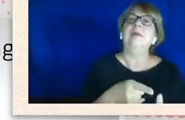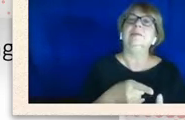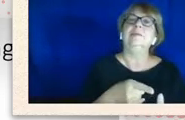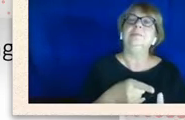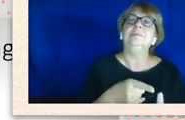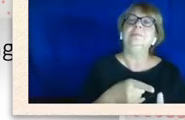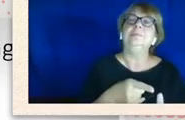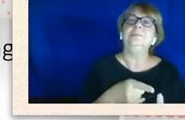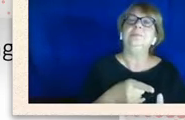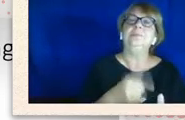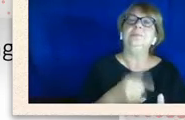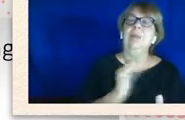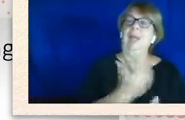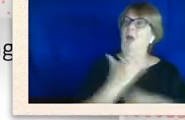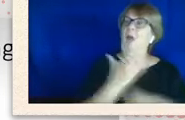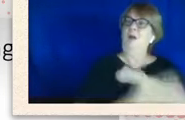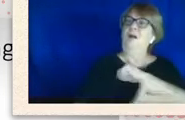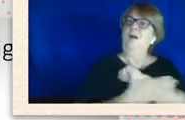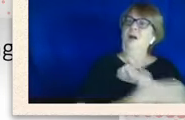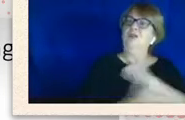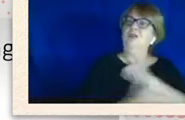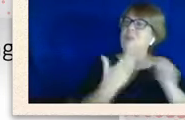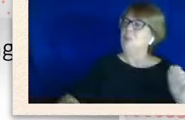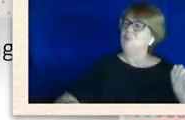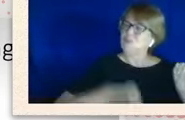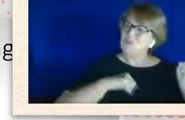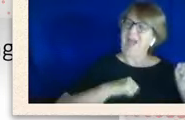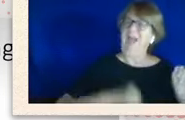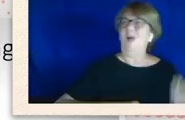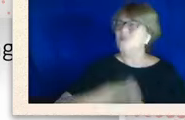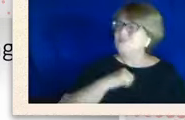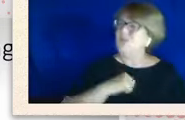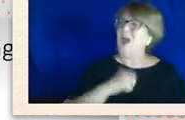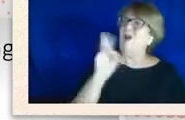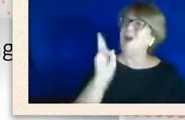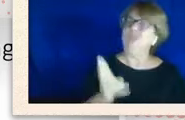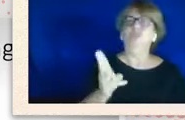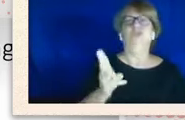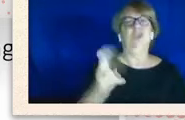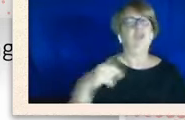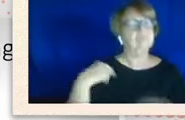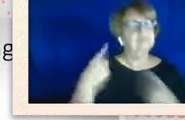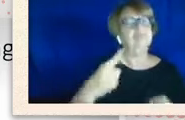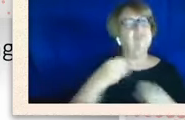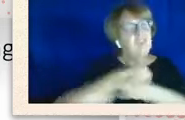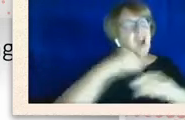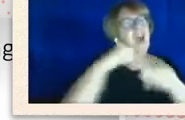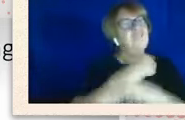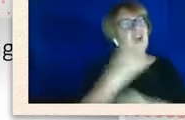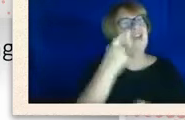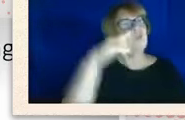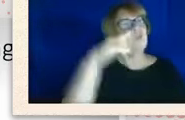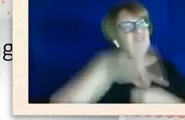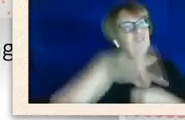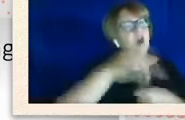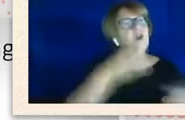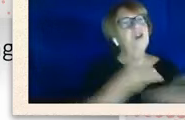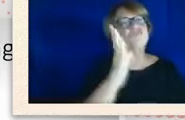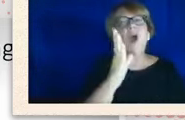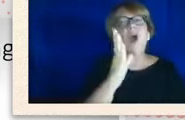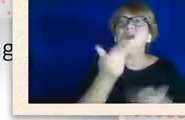our country has a proud history of fighting for voting rights, of trying to grow the